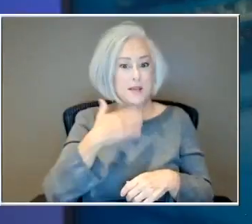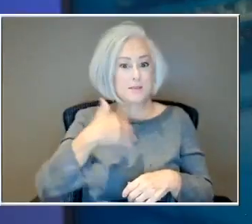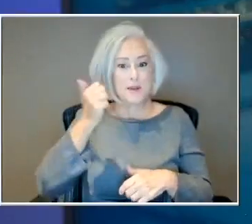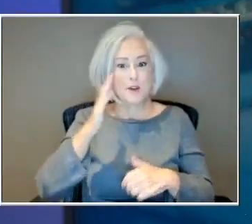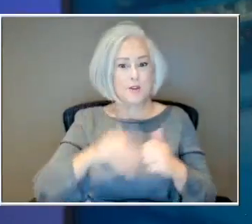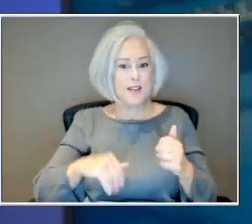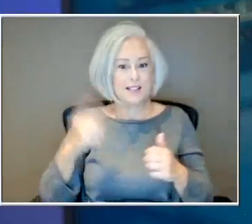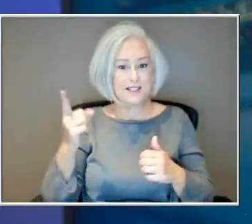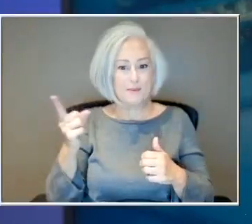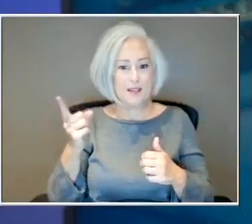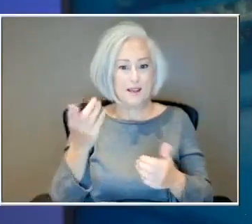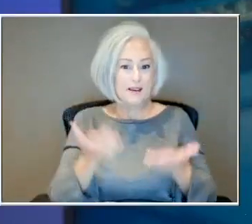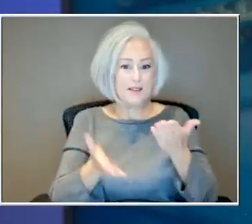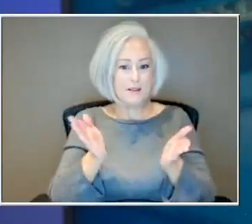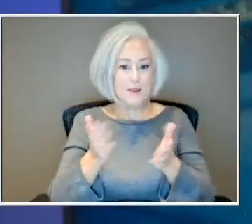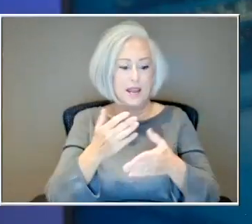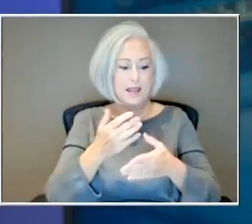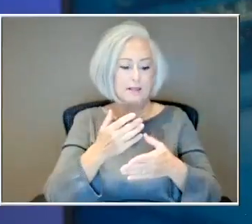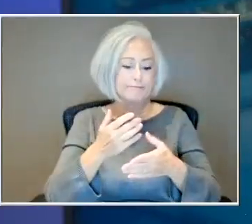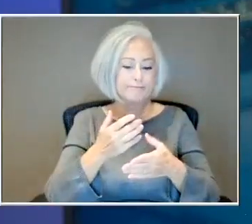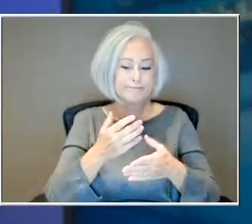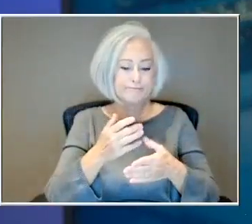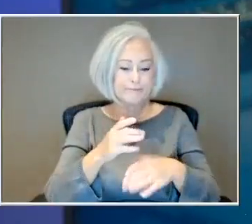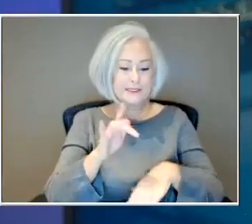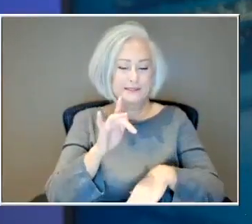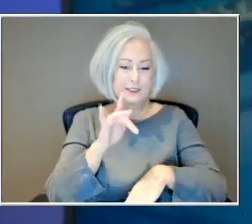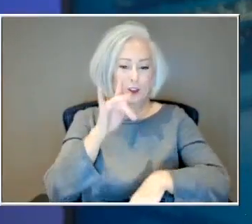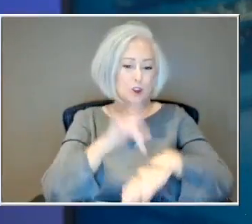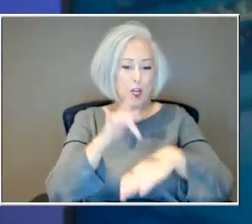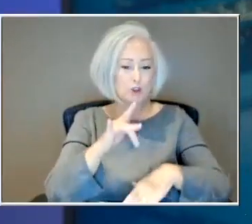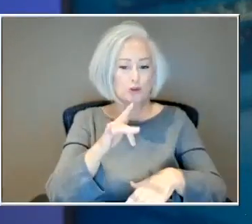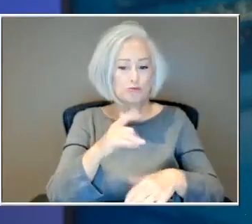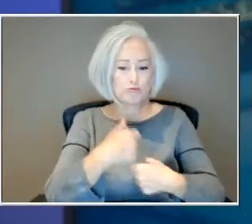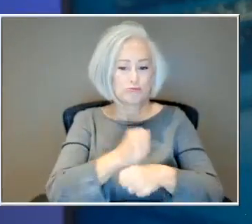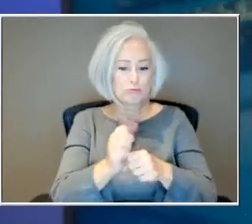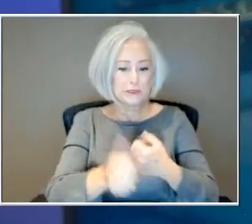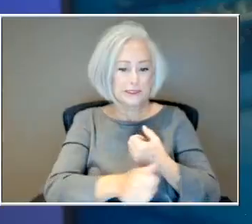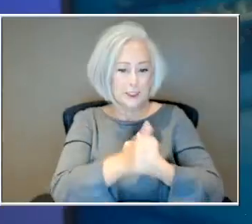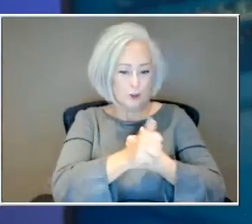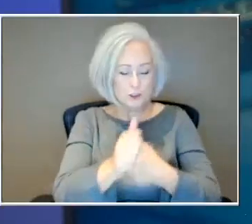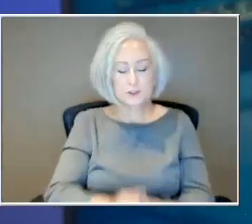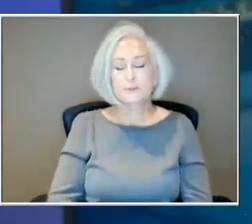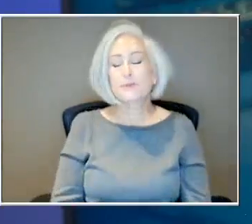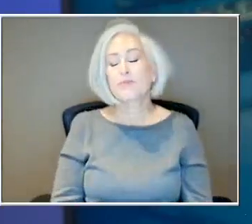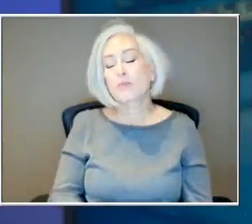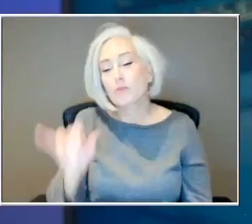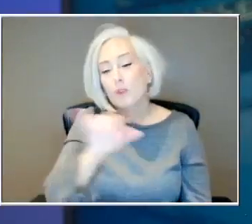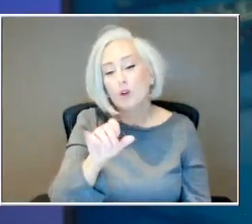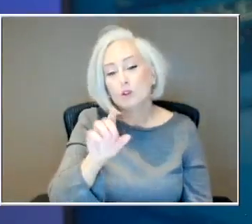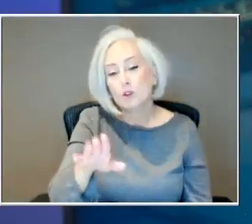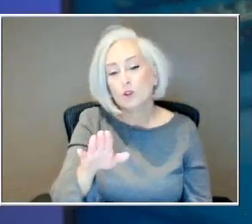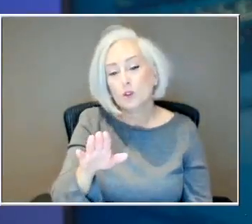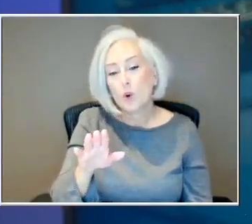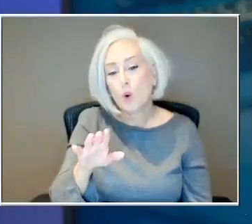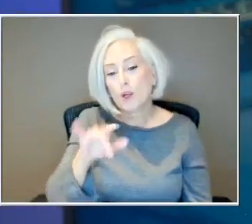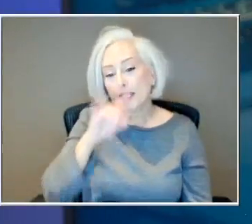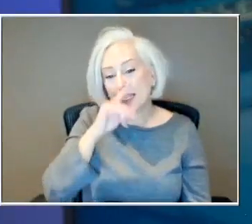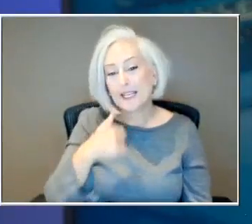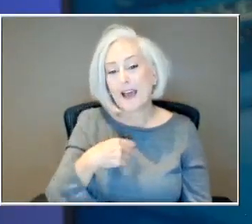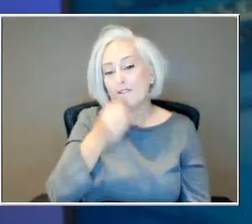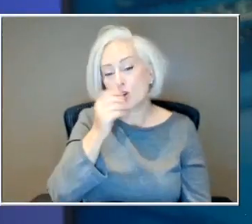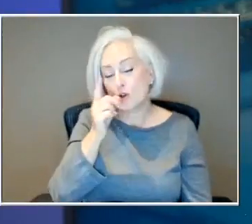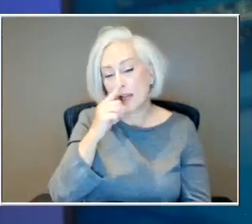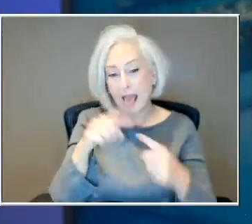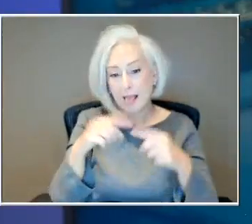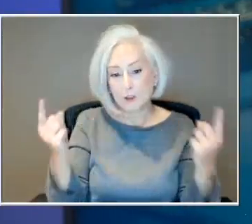done something to that candy as well. So I think that's a big one. Also, if your kid has those food allergies, a lot of parents do an